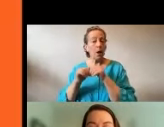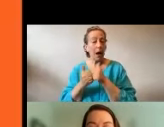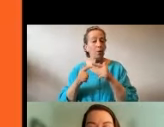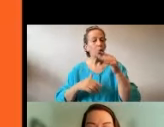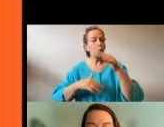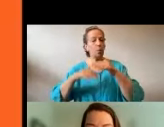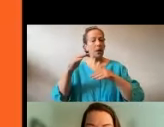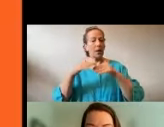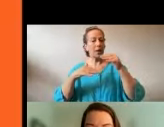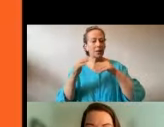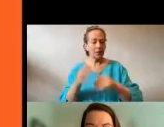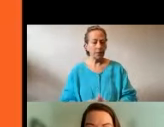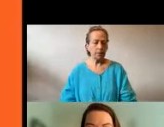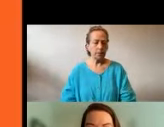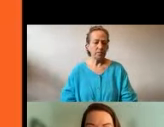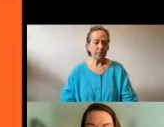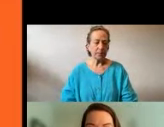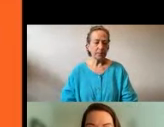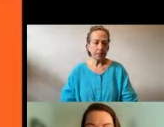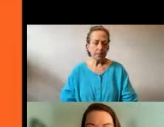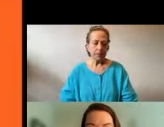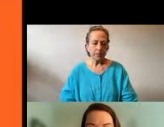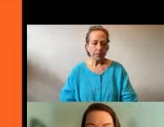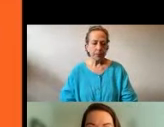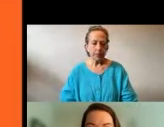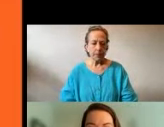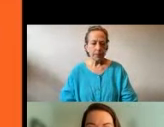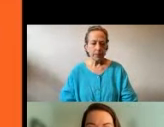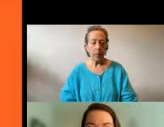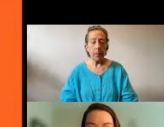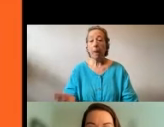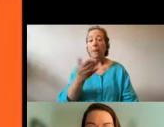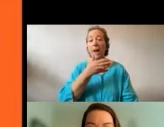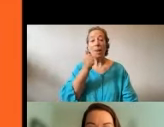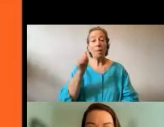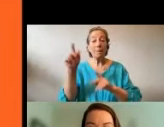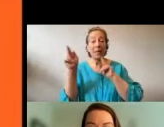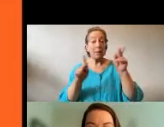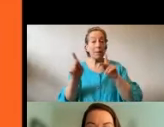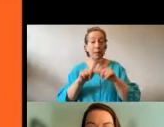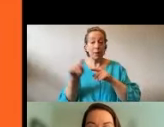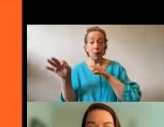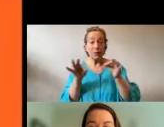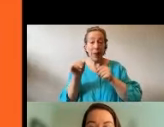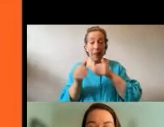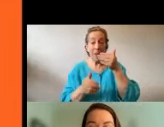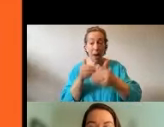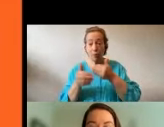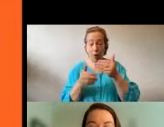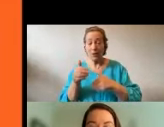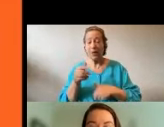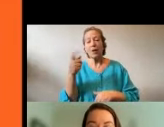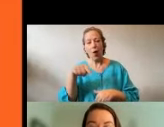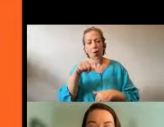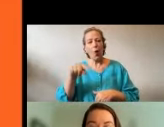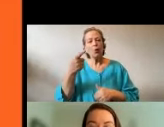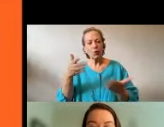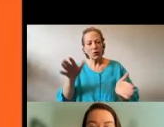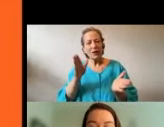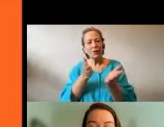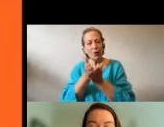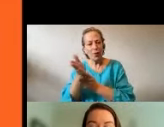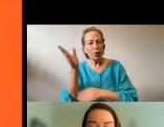best folks to explain exactly how to build the medical legal partnership are the practitioners in the field. So with